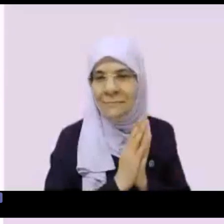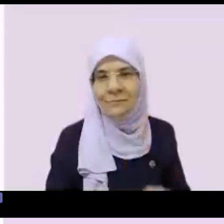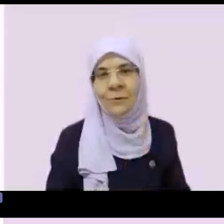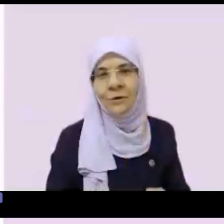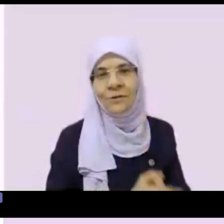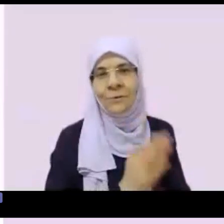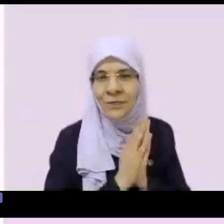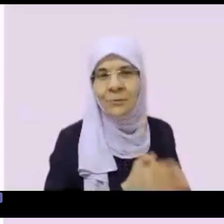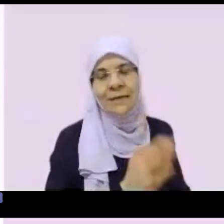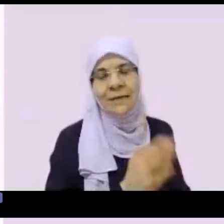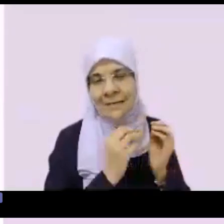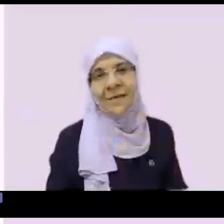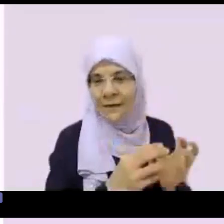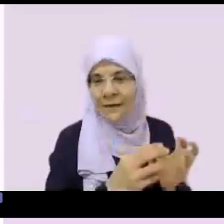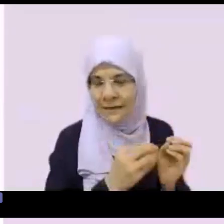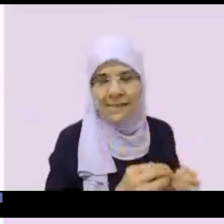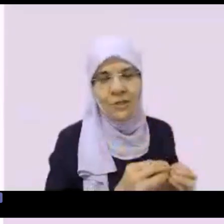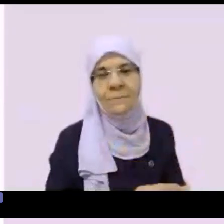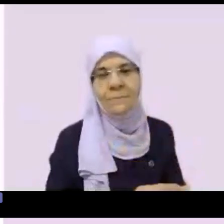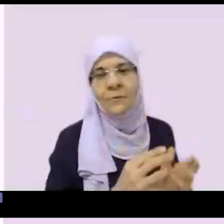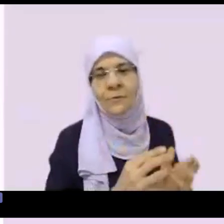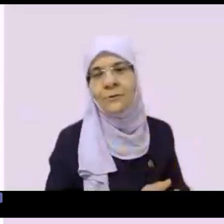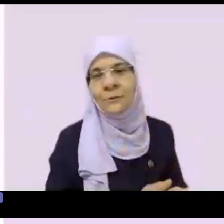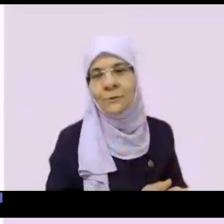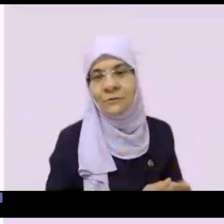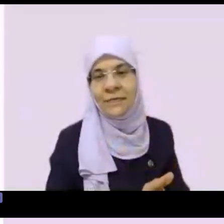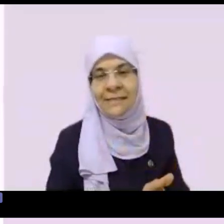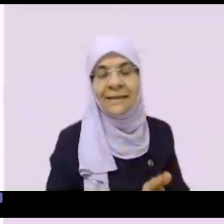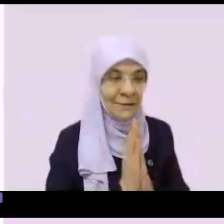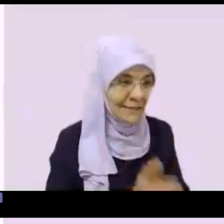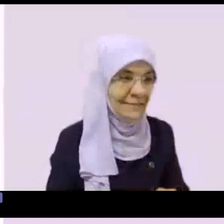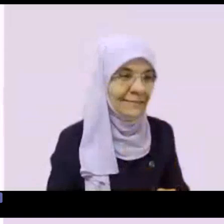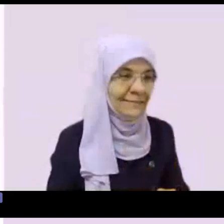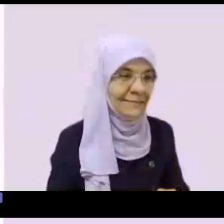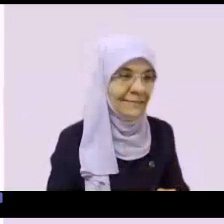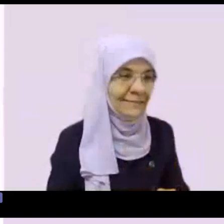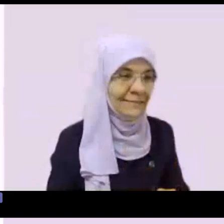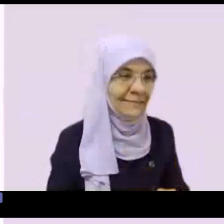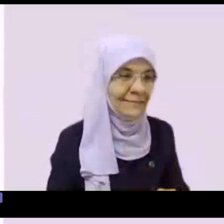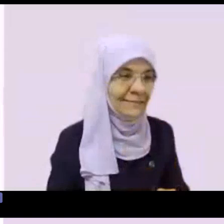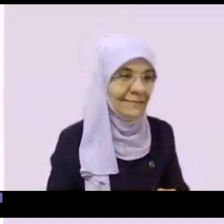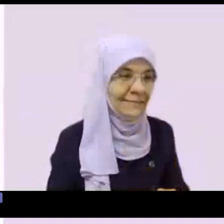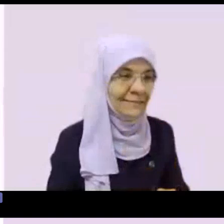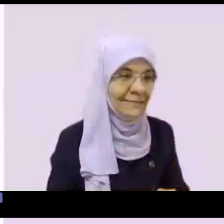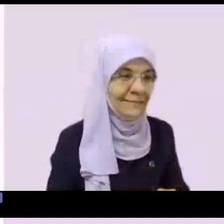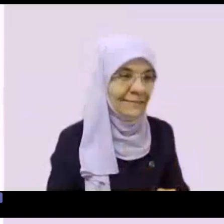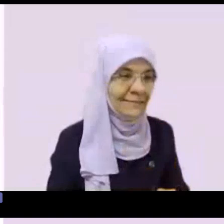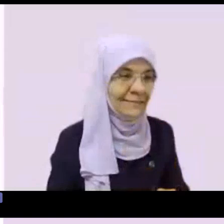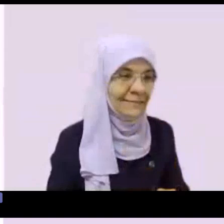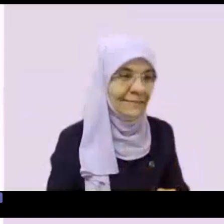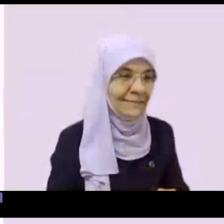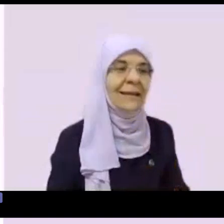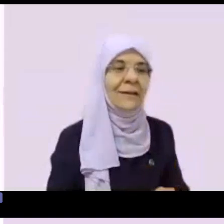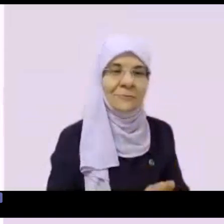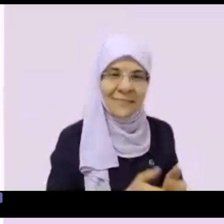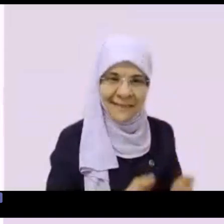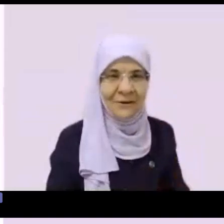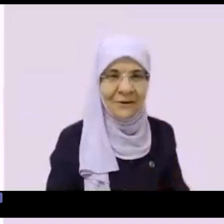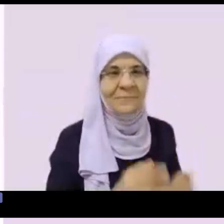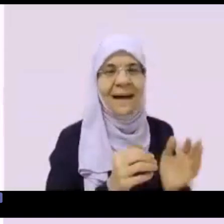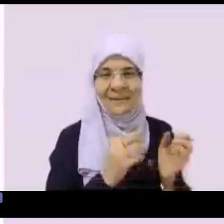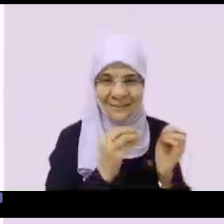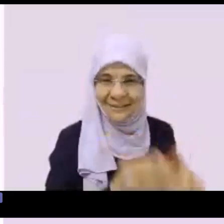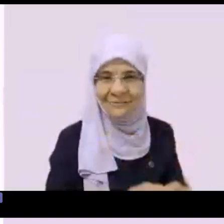of the scientific or the research arms of Lund University. And I visited Physicium and Lund University,